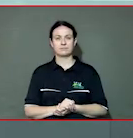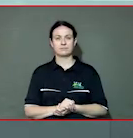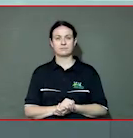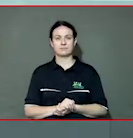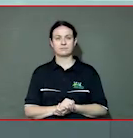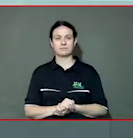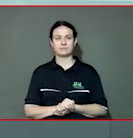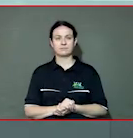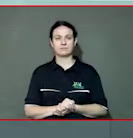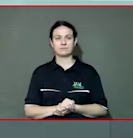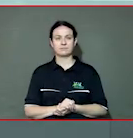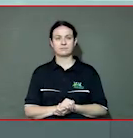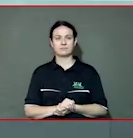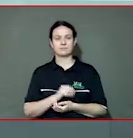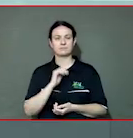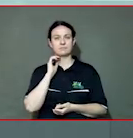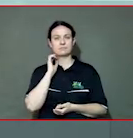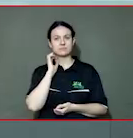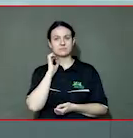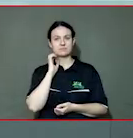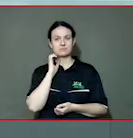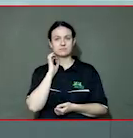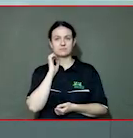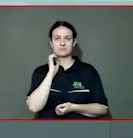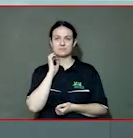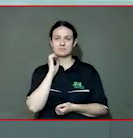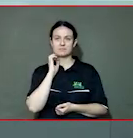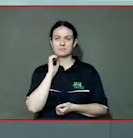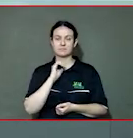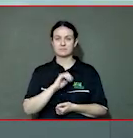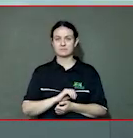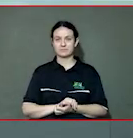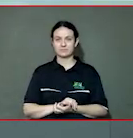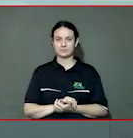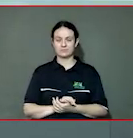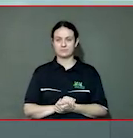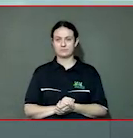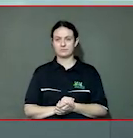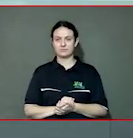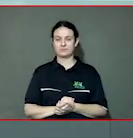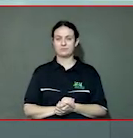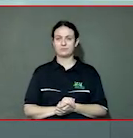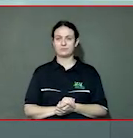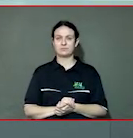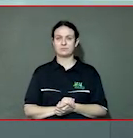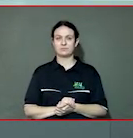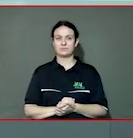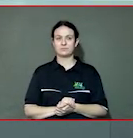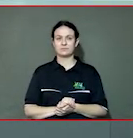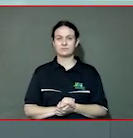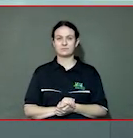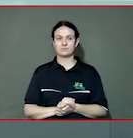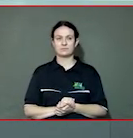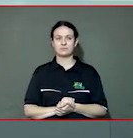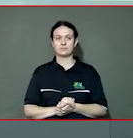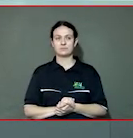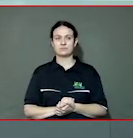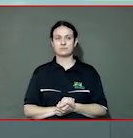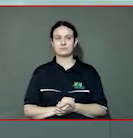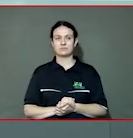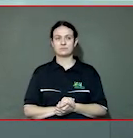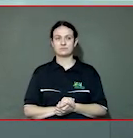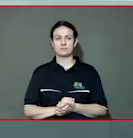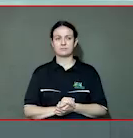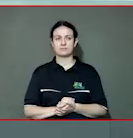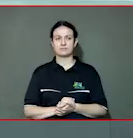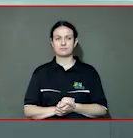Asking what is the probability of the examiner involving reactions in the patient visit? Involving The